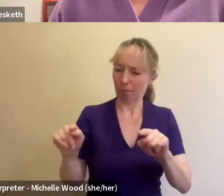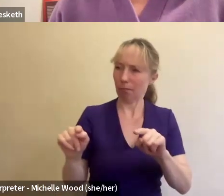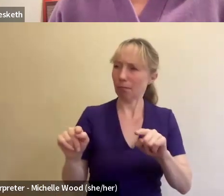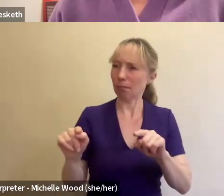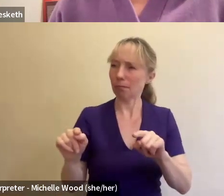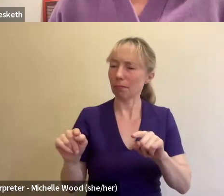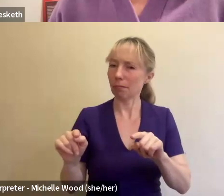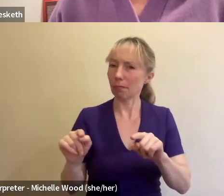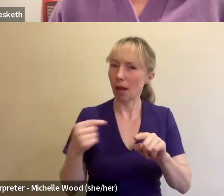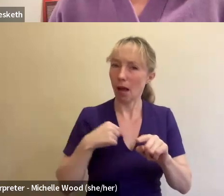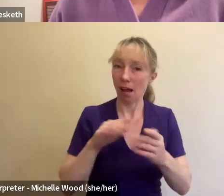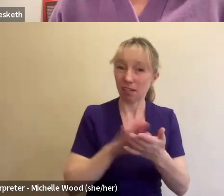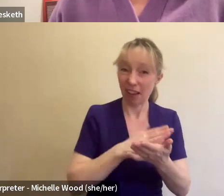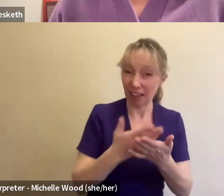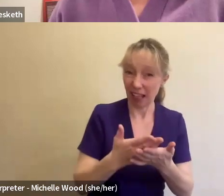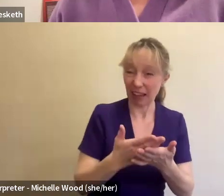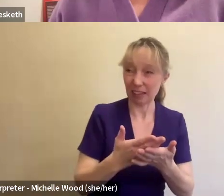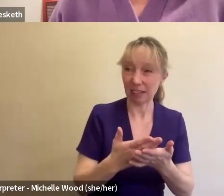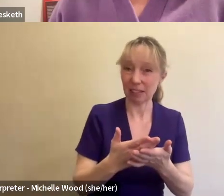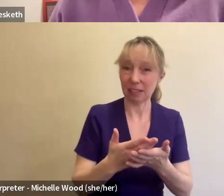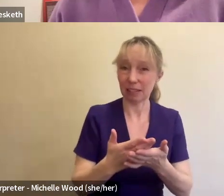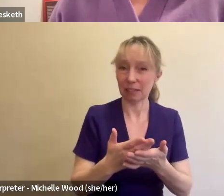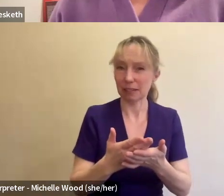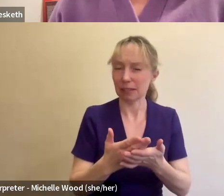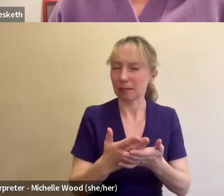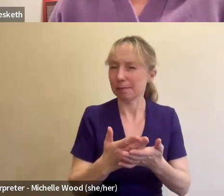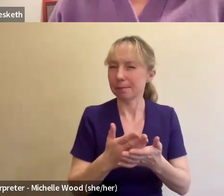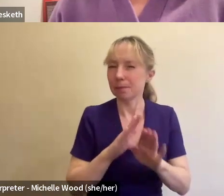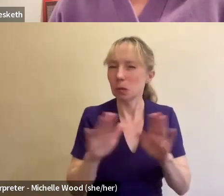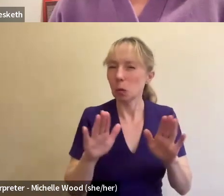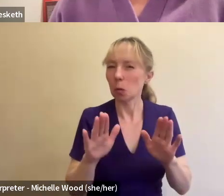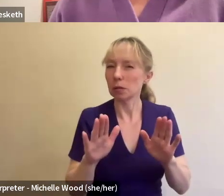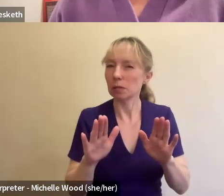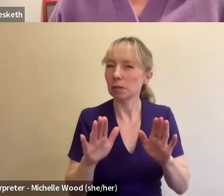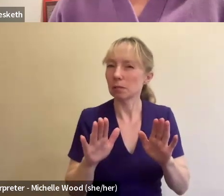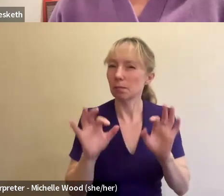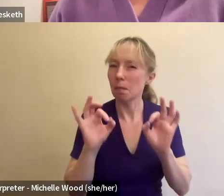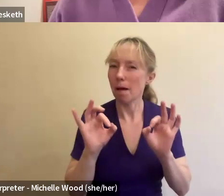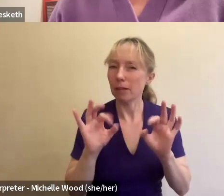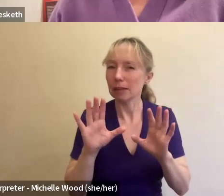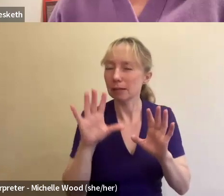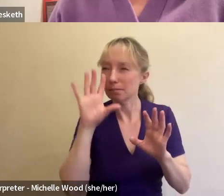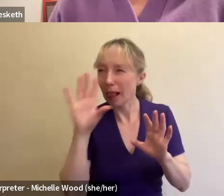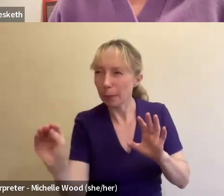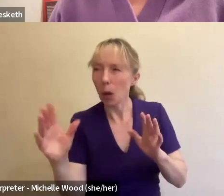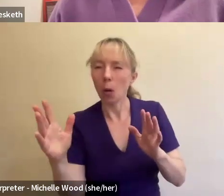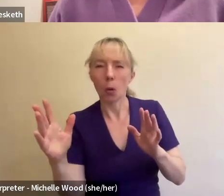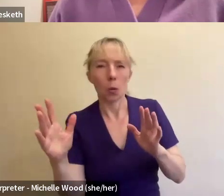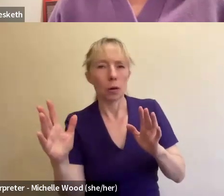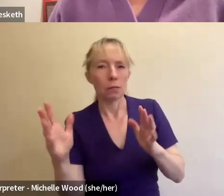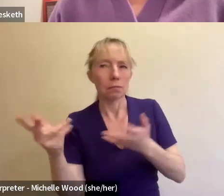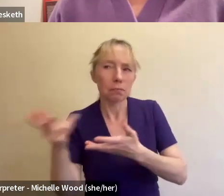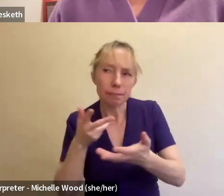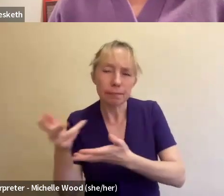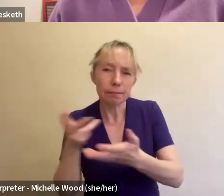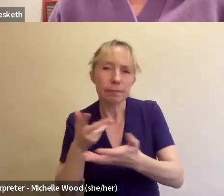I translate something that's not quite the exact goal, I let them know, and then we negotiate it. So